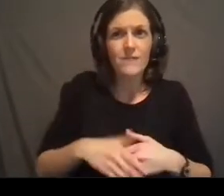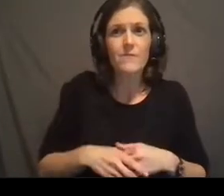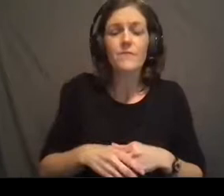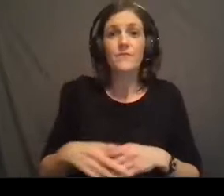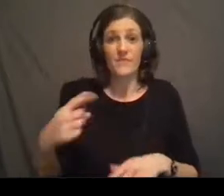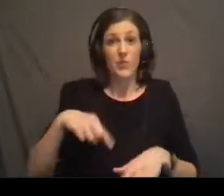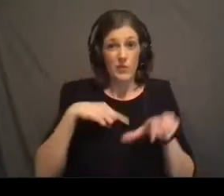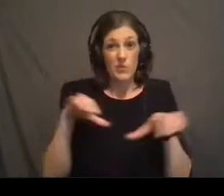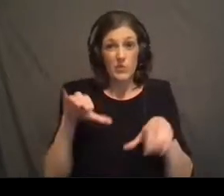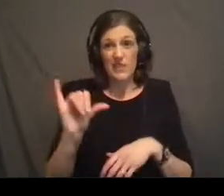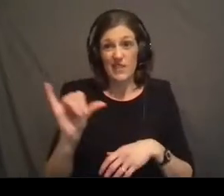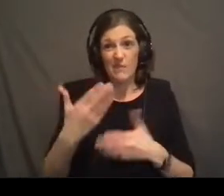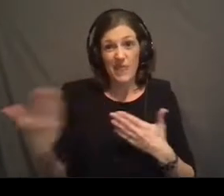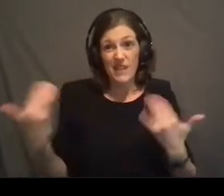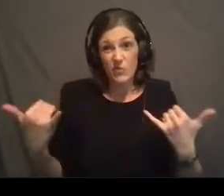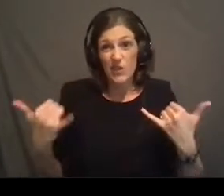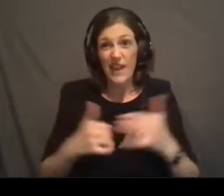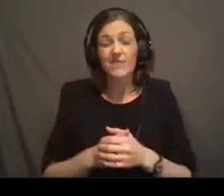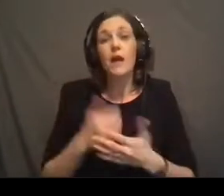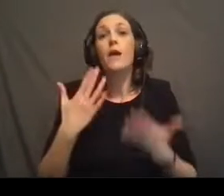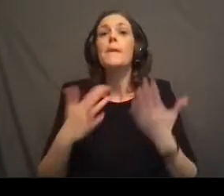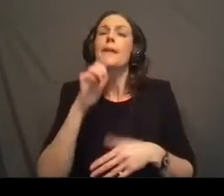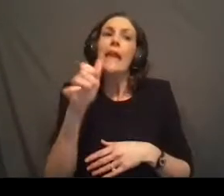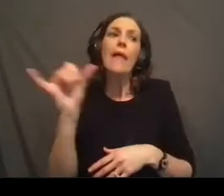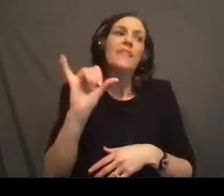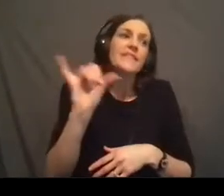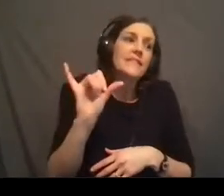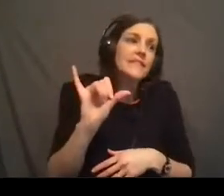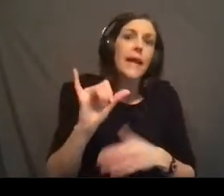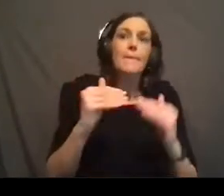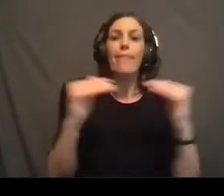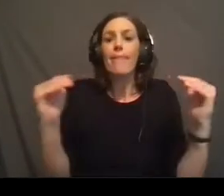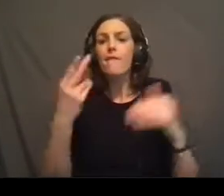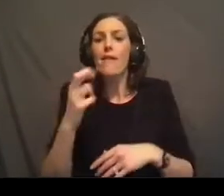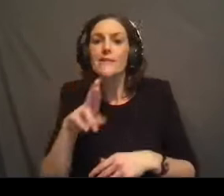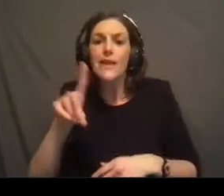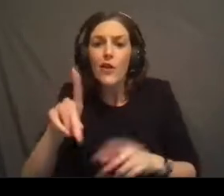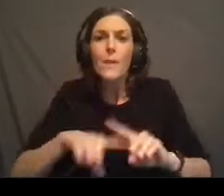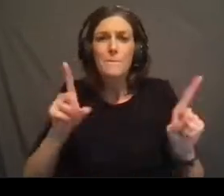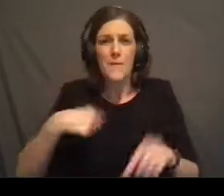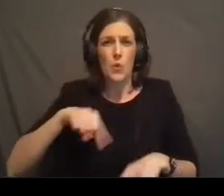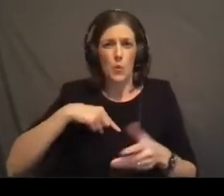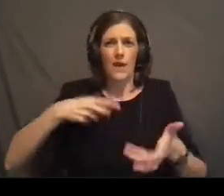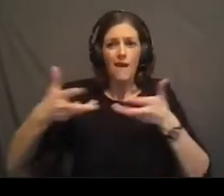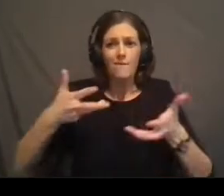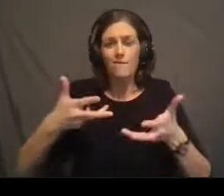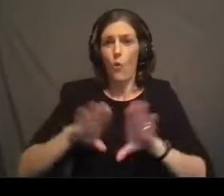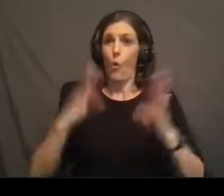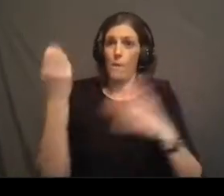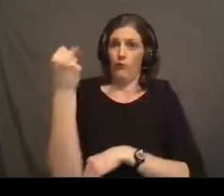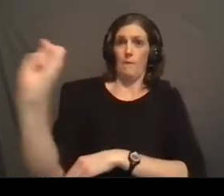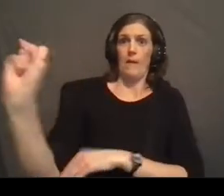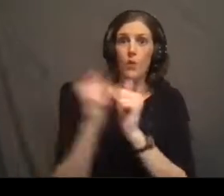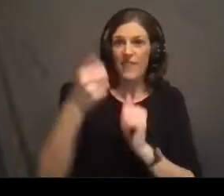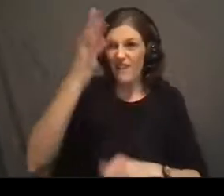And we do the same thing. We might not go to the same degree as Herod, but we engage in open rebellion with God, especially when he